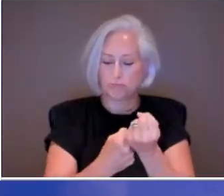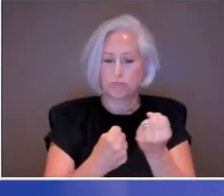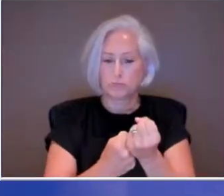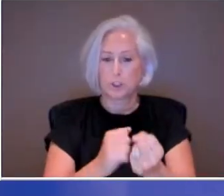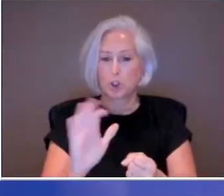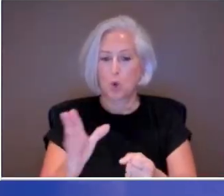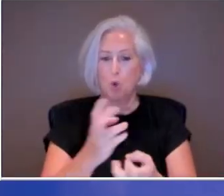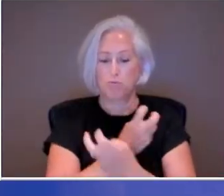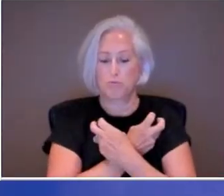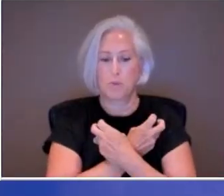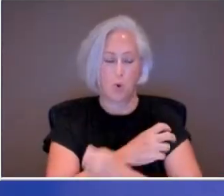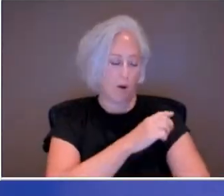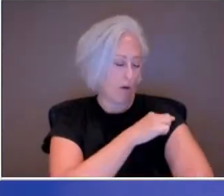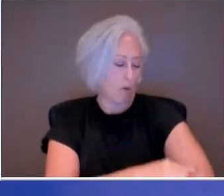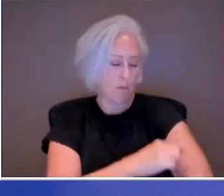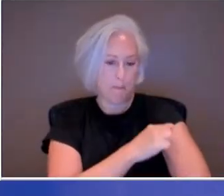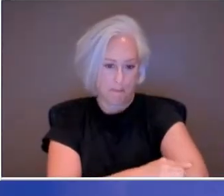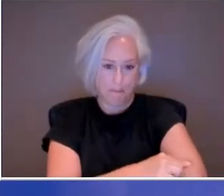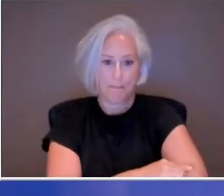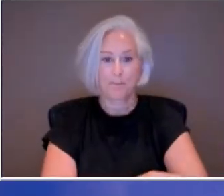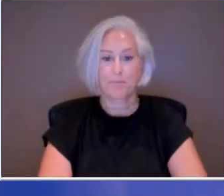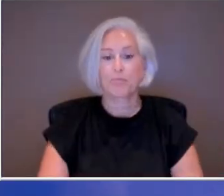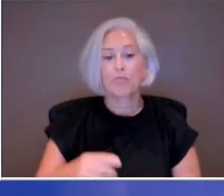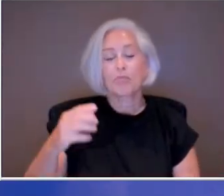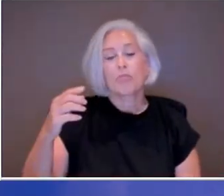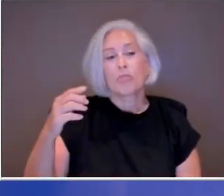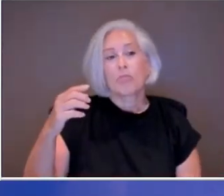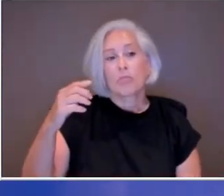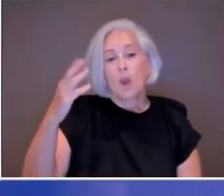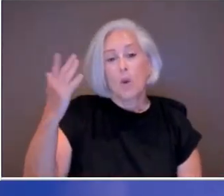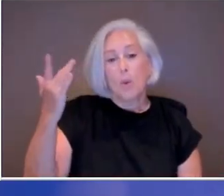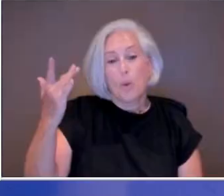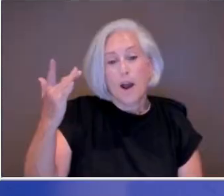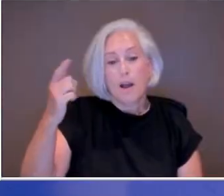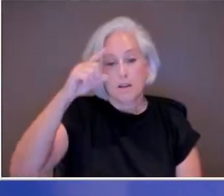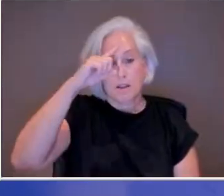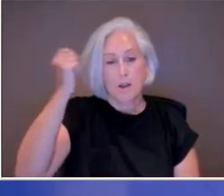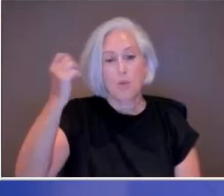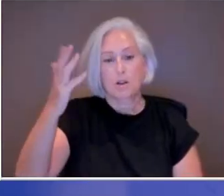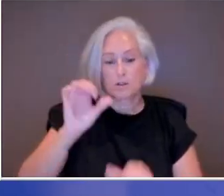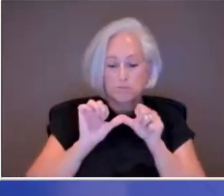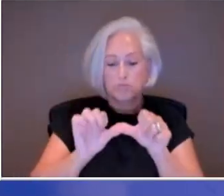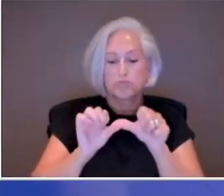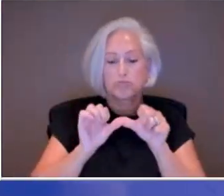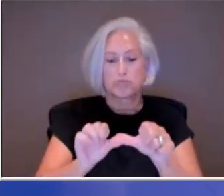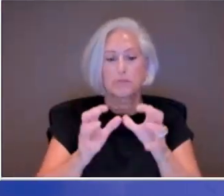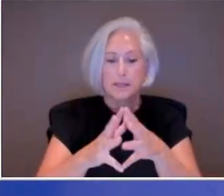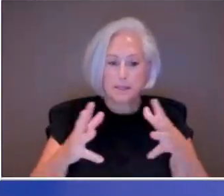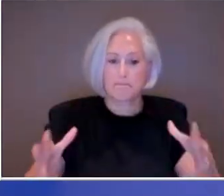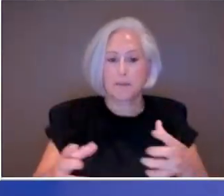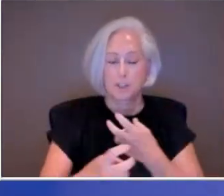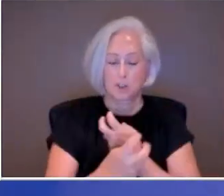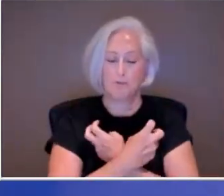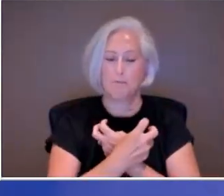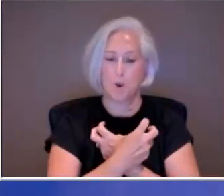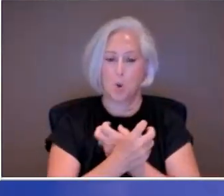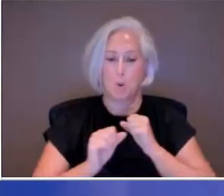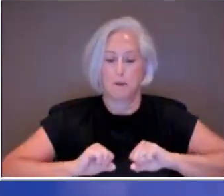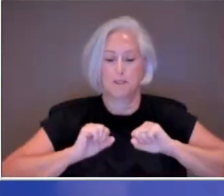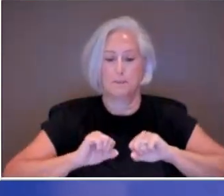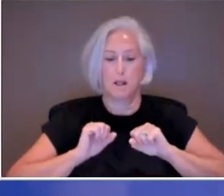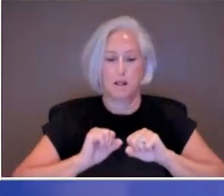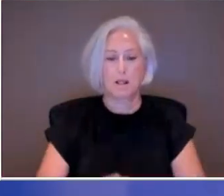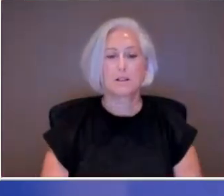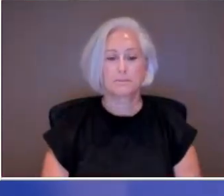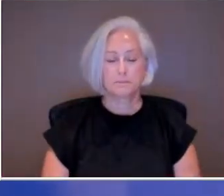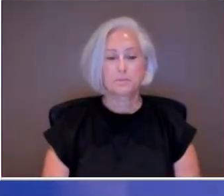because, they wanted to maintain as much of my bone as they could. Right.